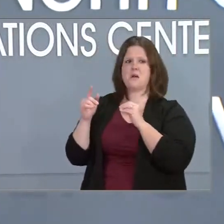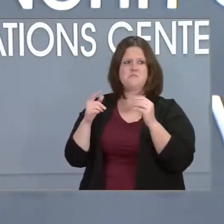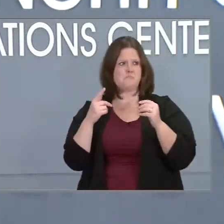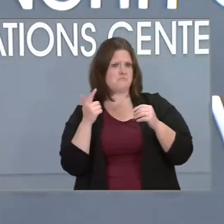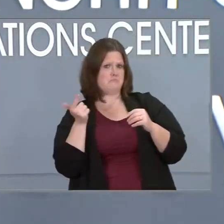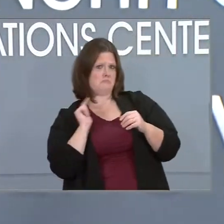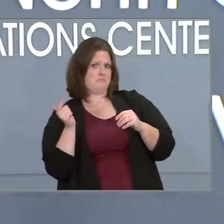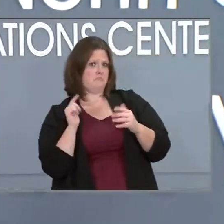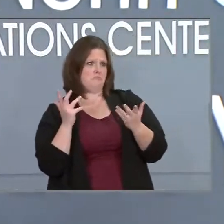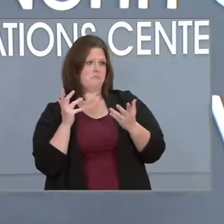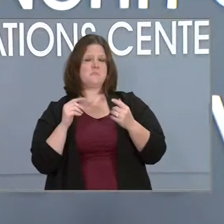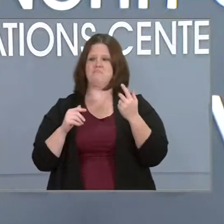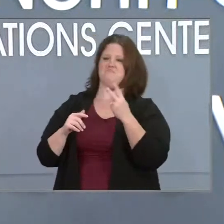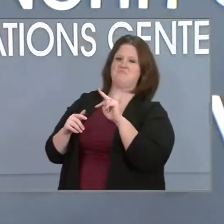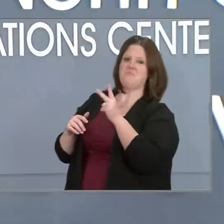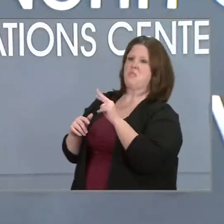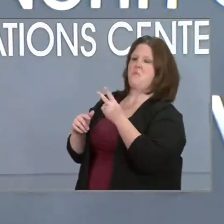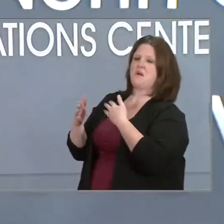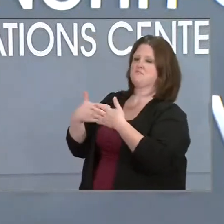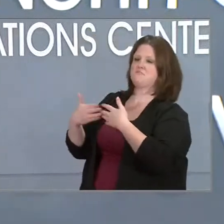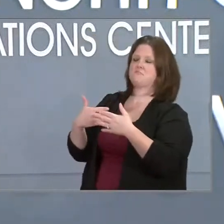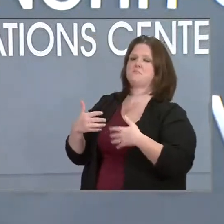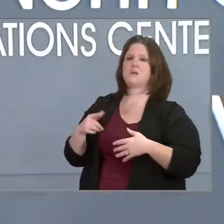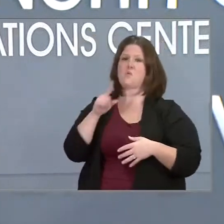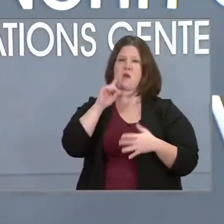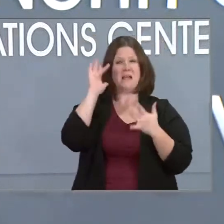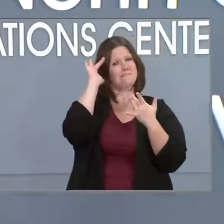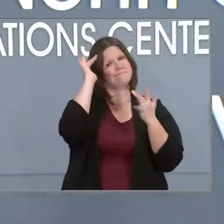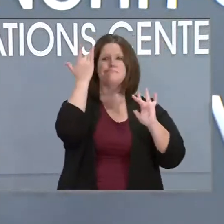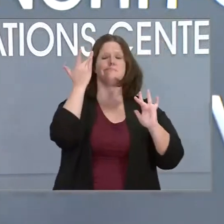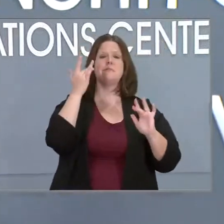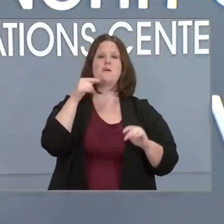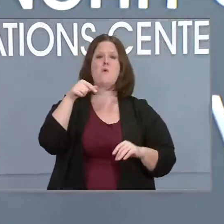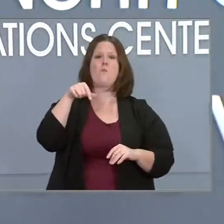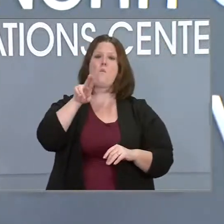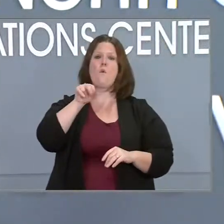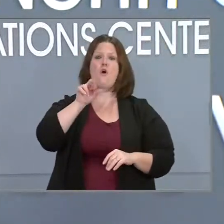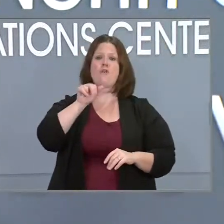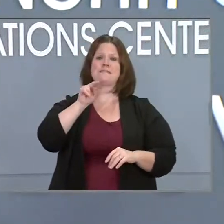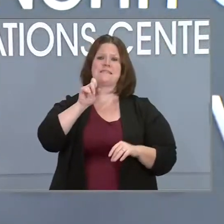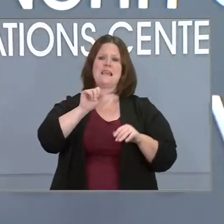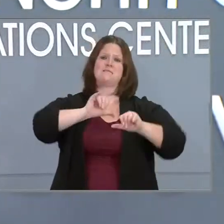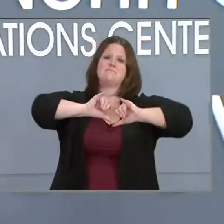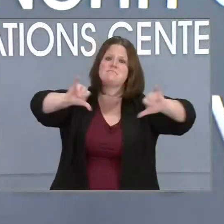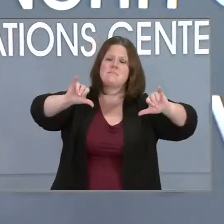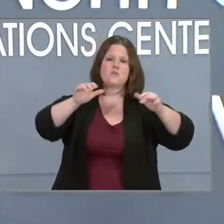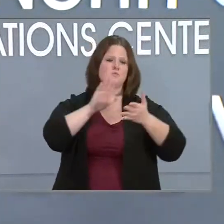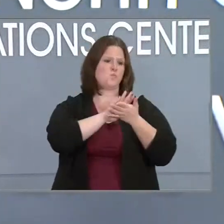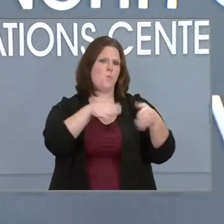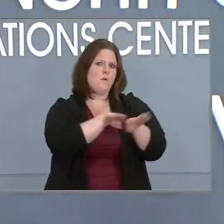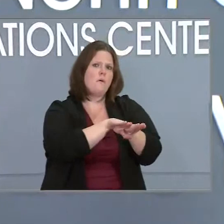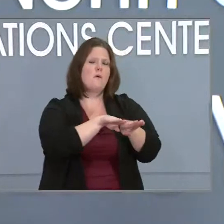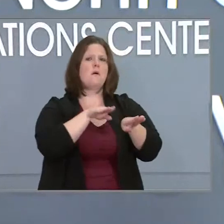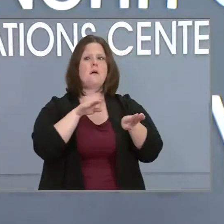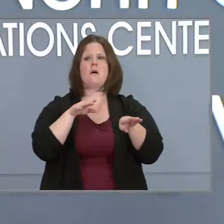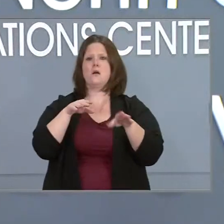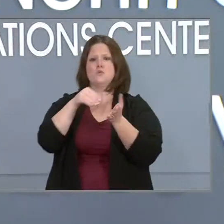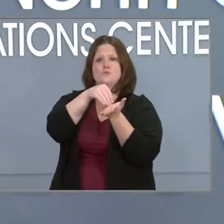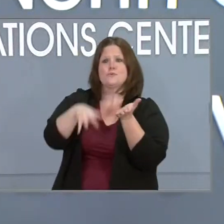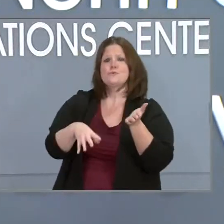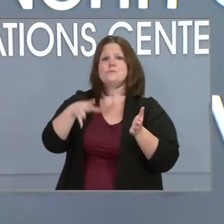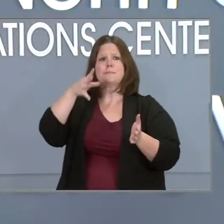knows. It's really annoying that we have these quarantines in school. I'm sure it's annoying for the students, the parents, the